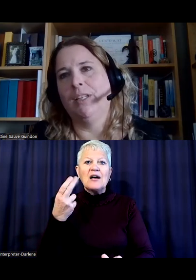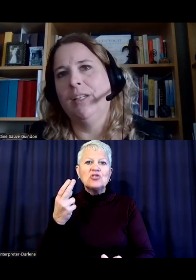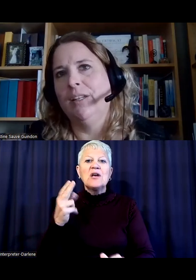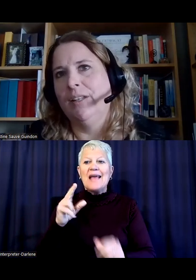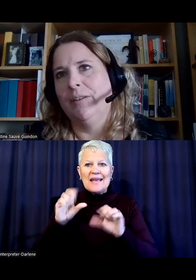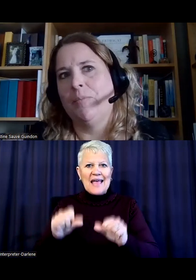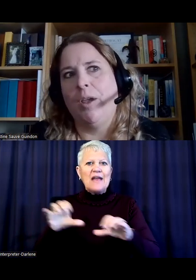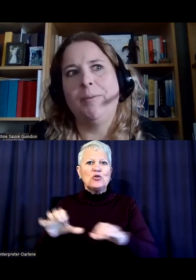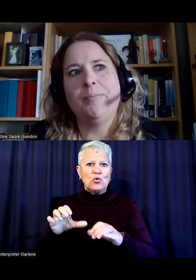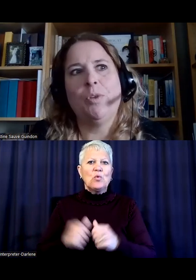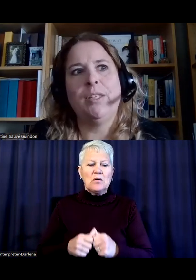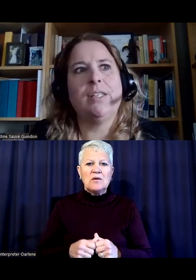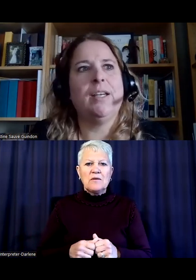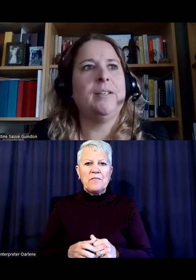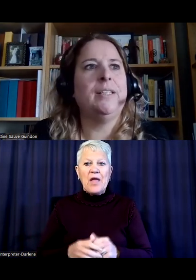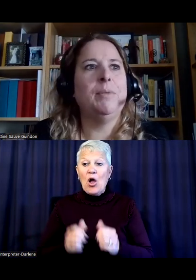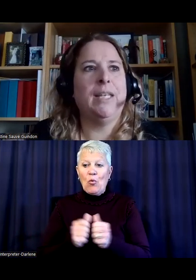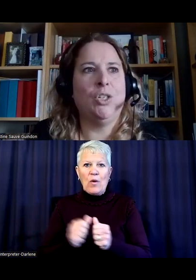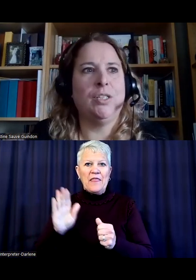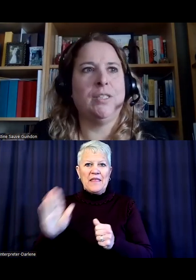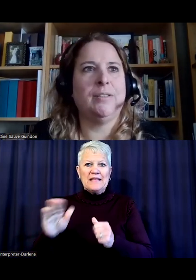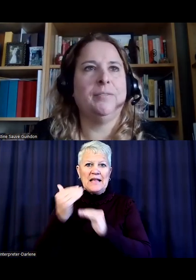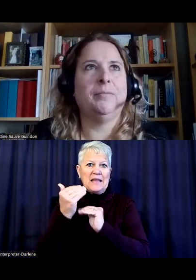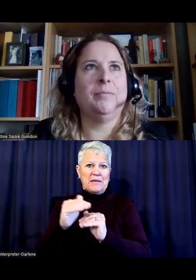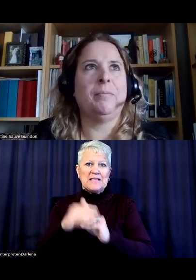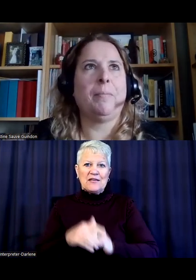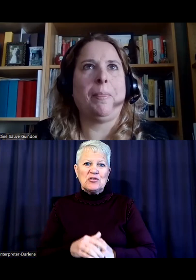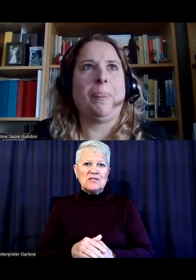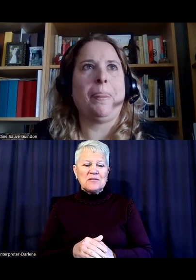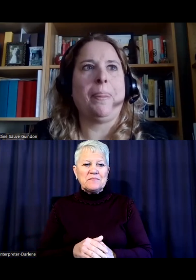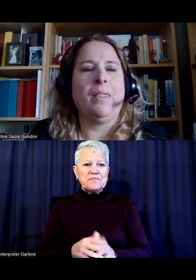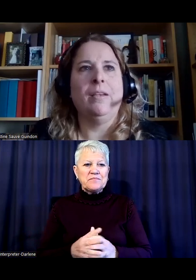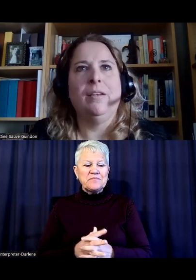doing, right, with his limitations.